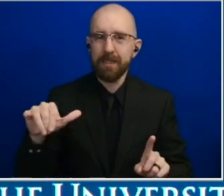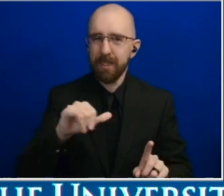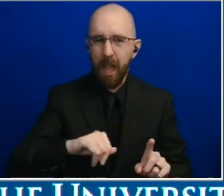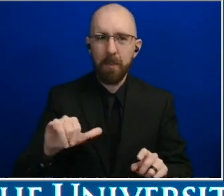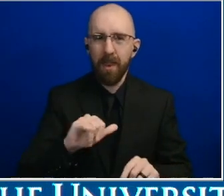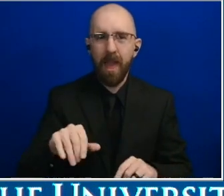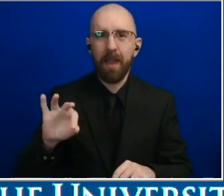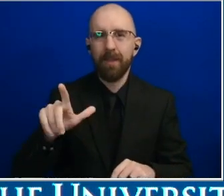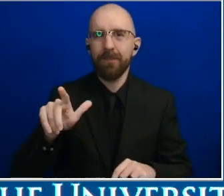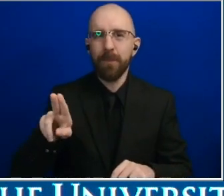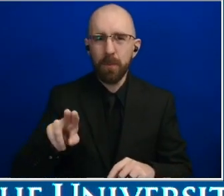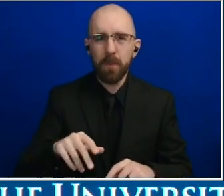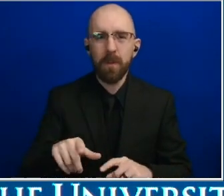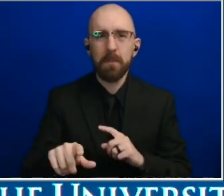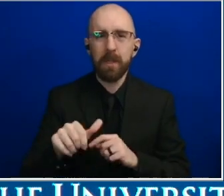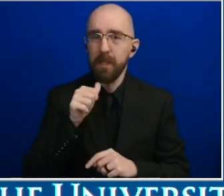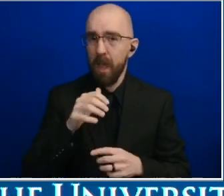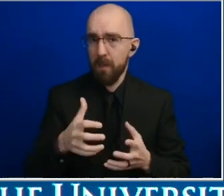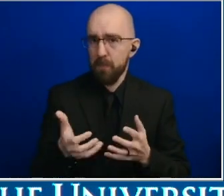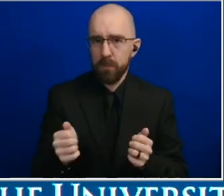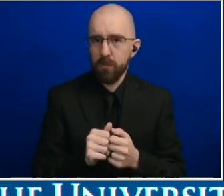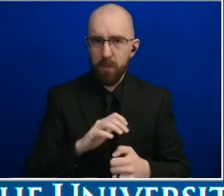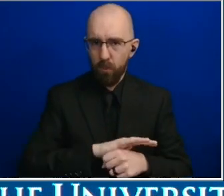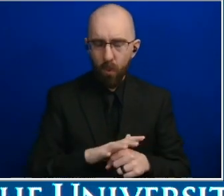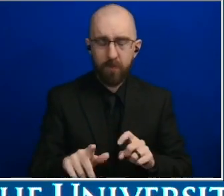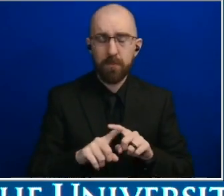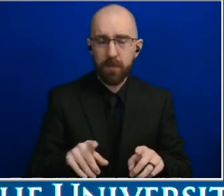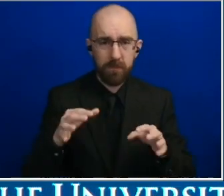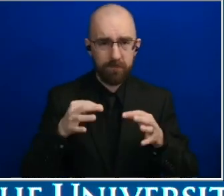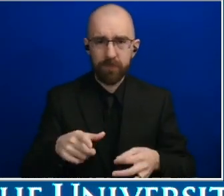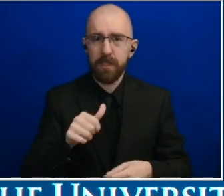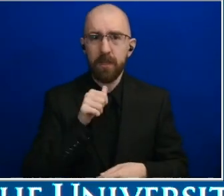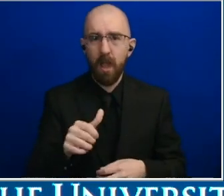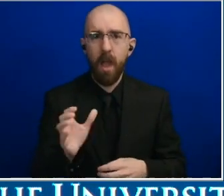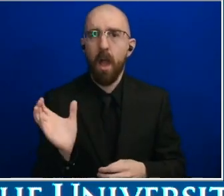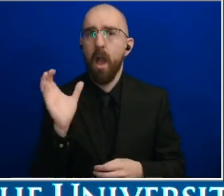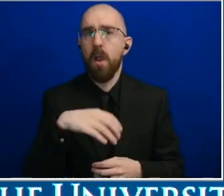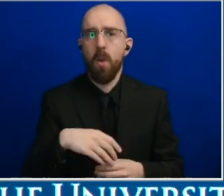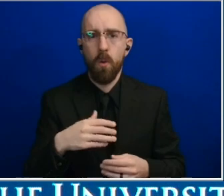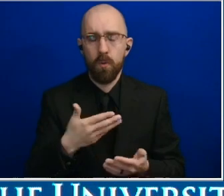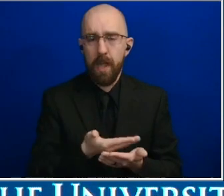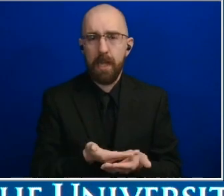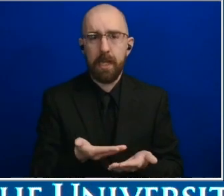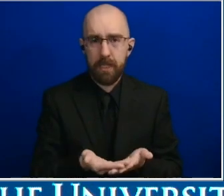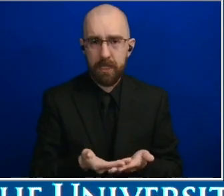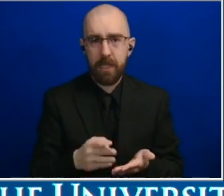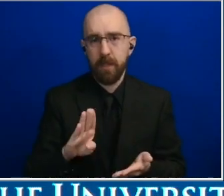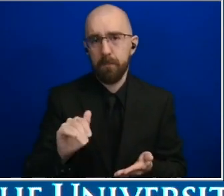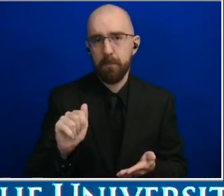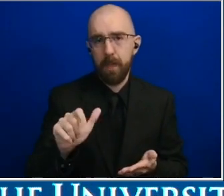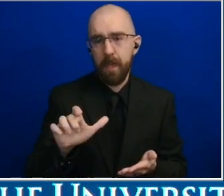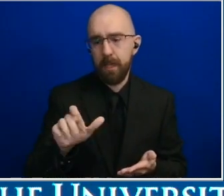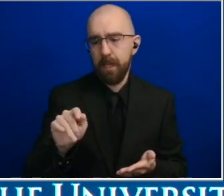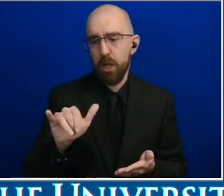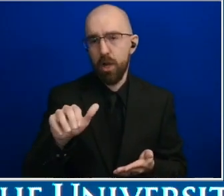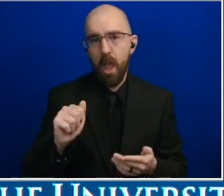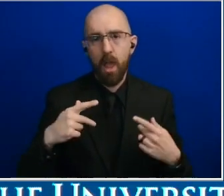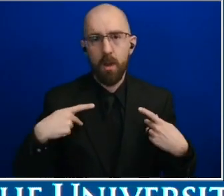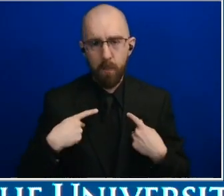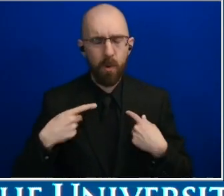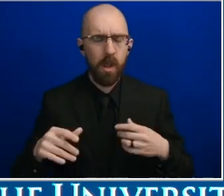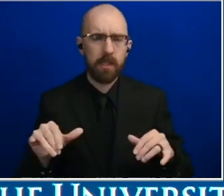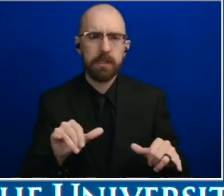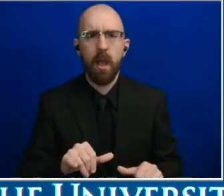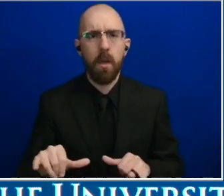much with COVID, but certainly this is not an unknown entity, and bacterial pneumonias are very common after